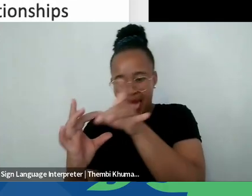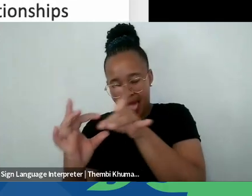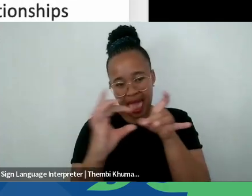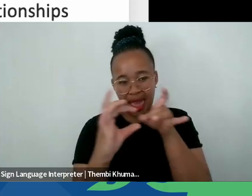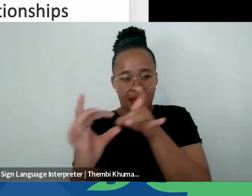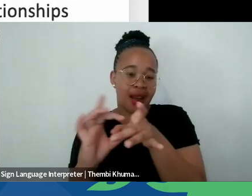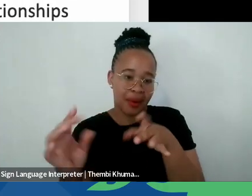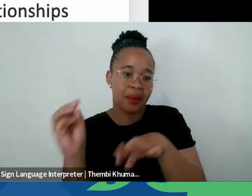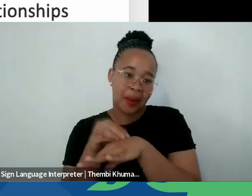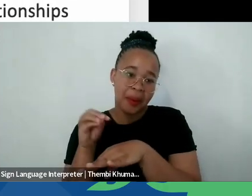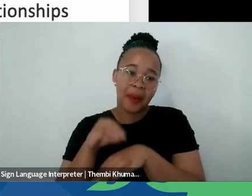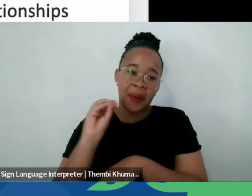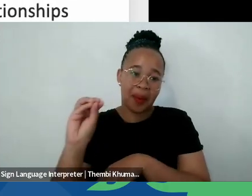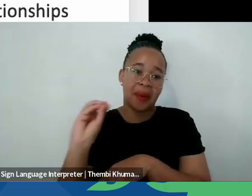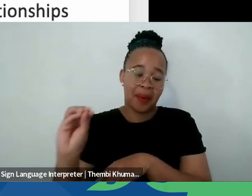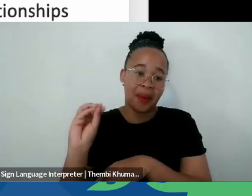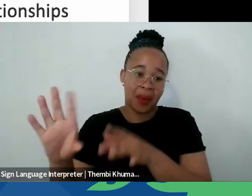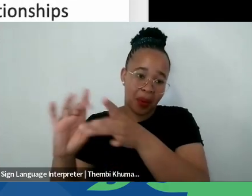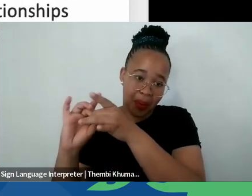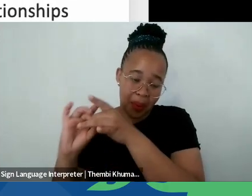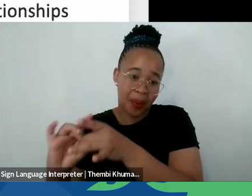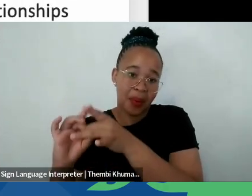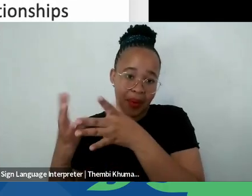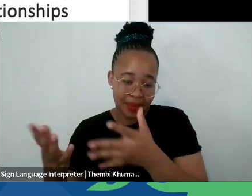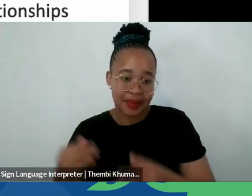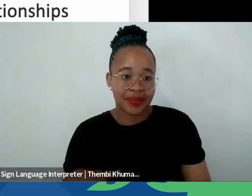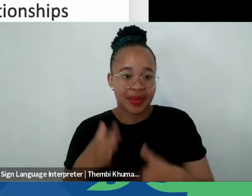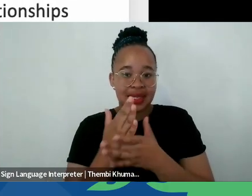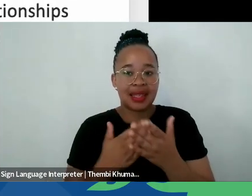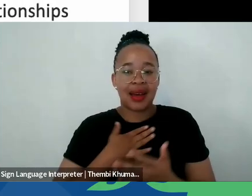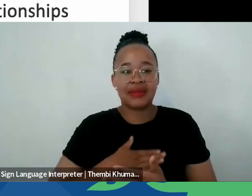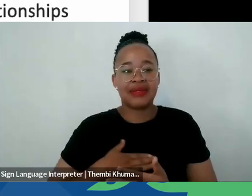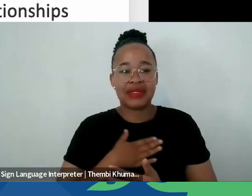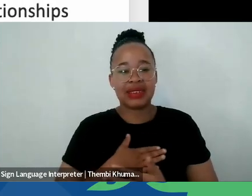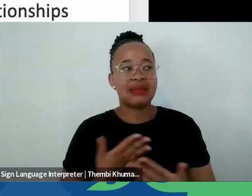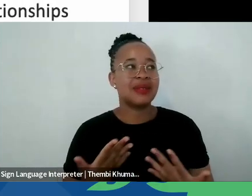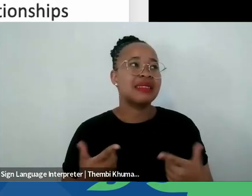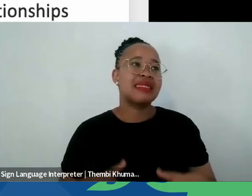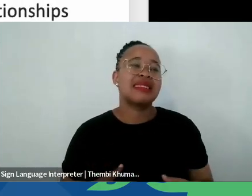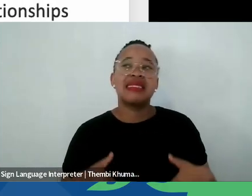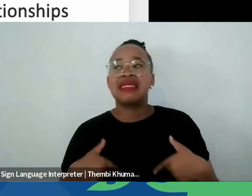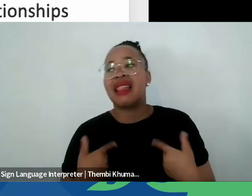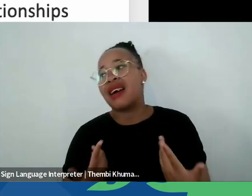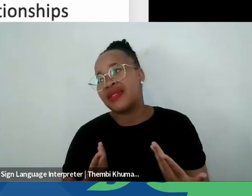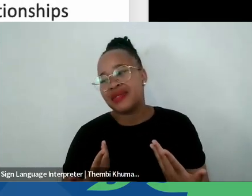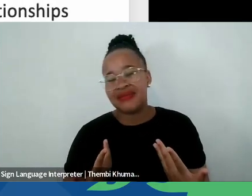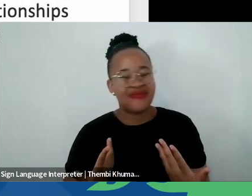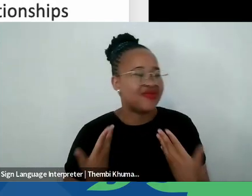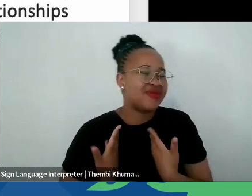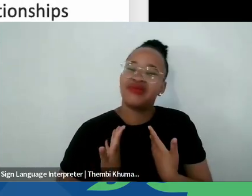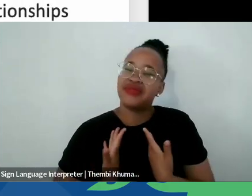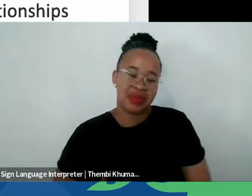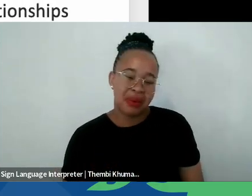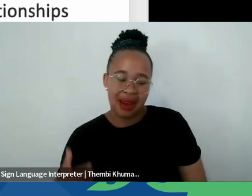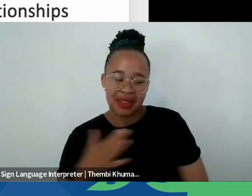to change. There was a hopelessness and a belief of that they are beyond help. They just sort